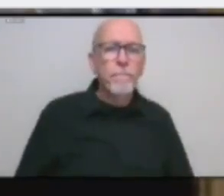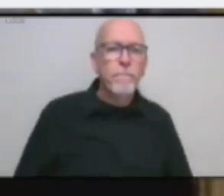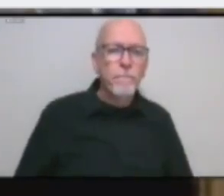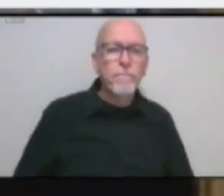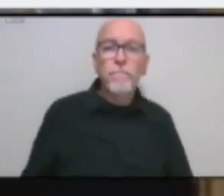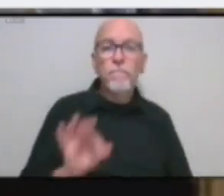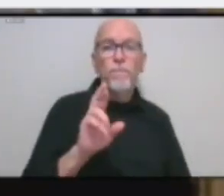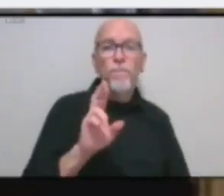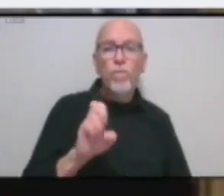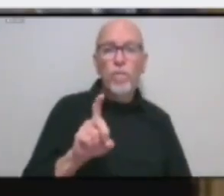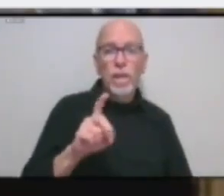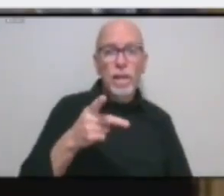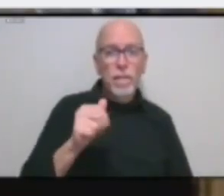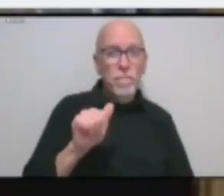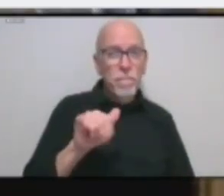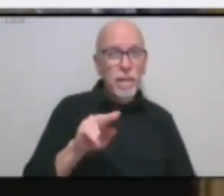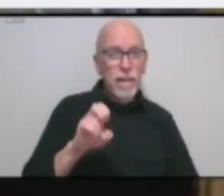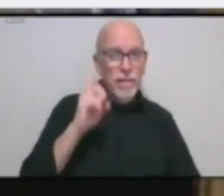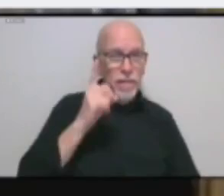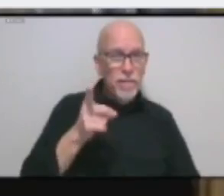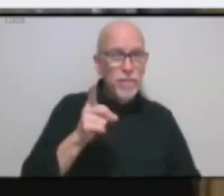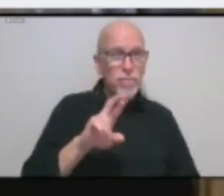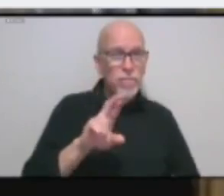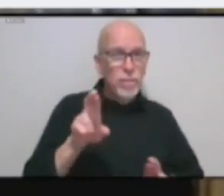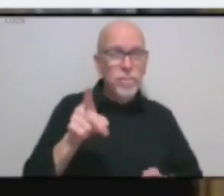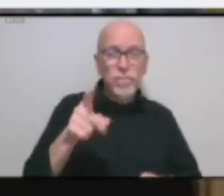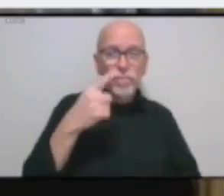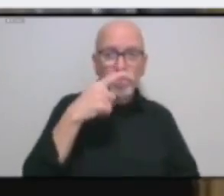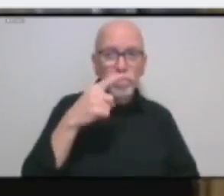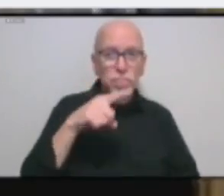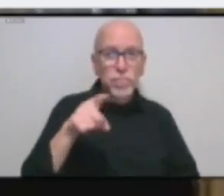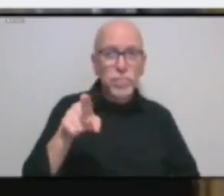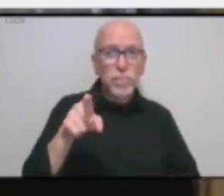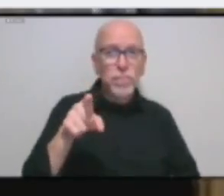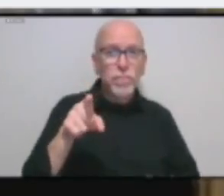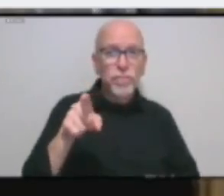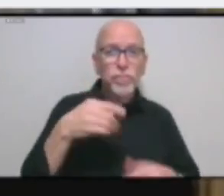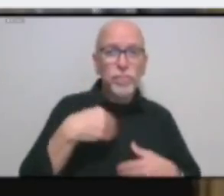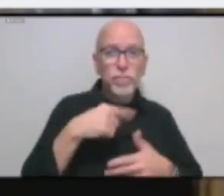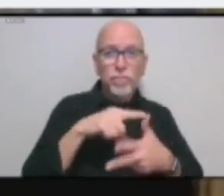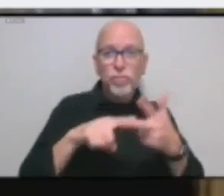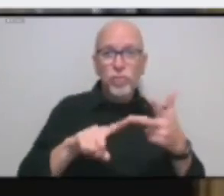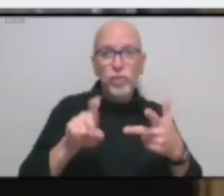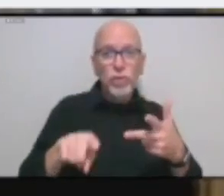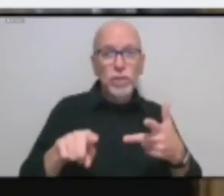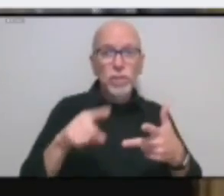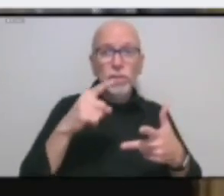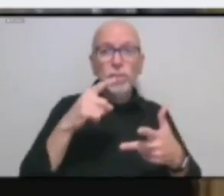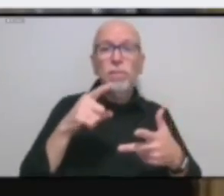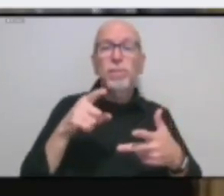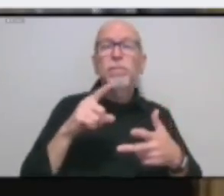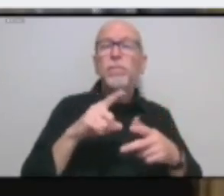Fred Payne, I think you're at the ready. Would you please, you got all three of those questions, but will you